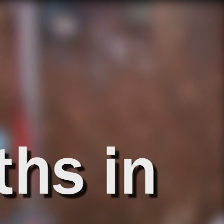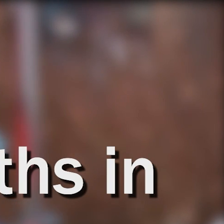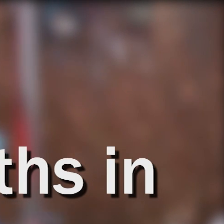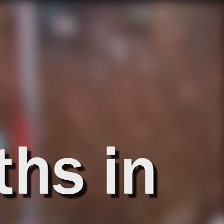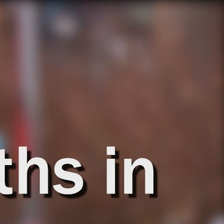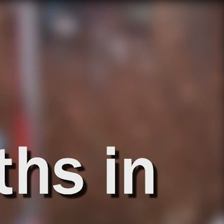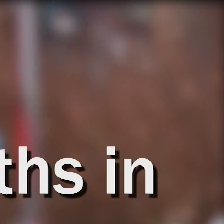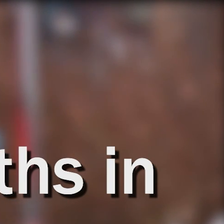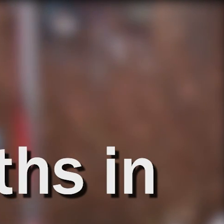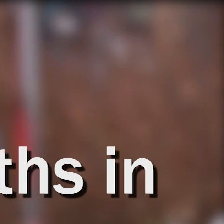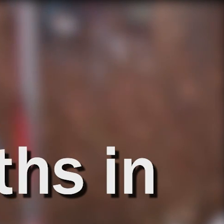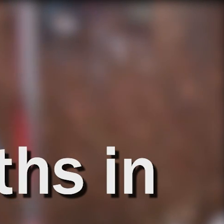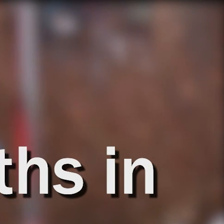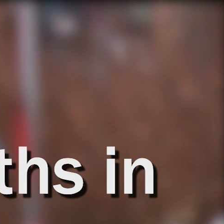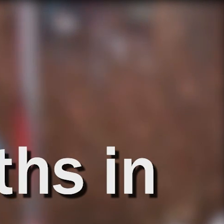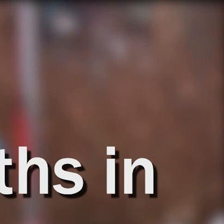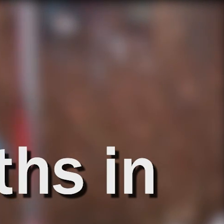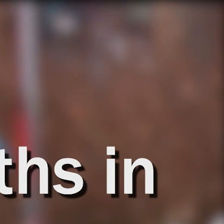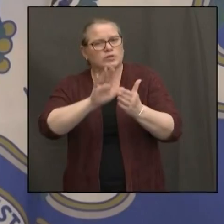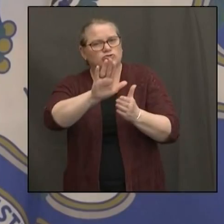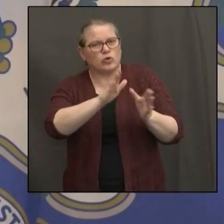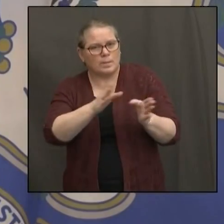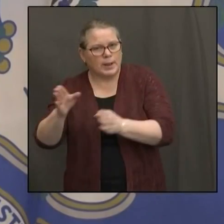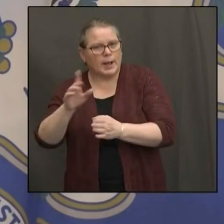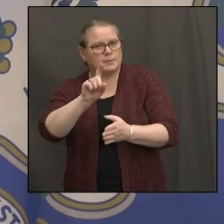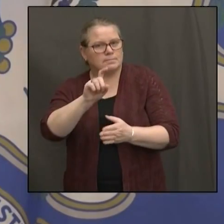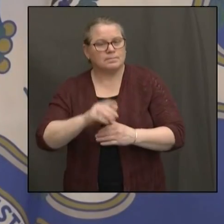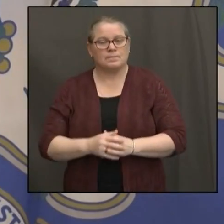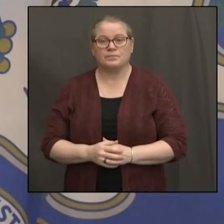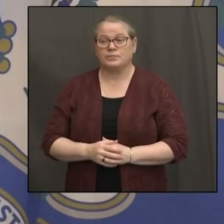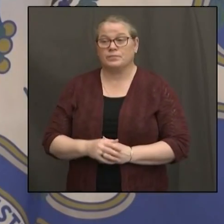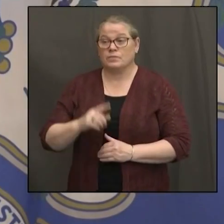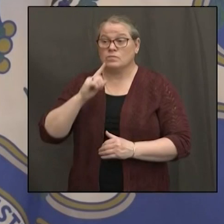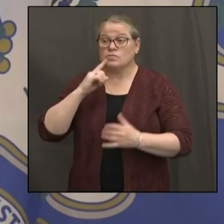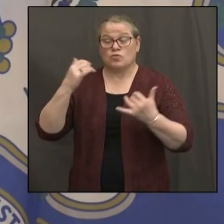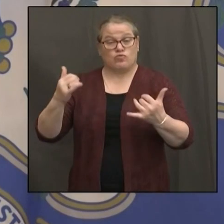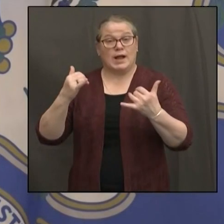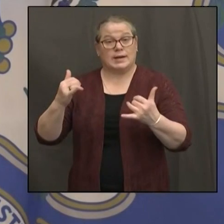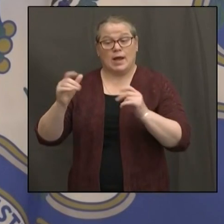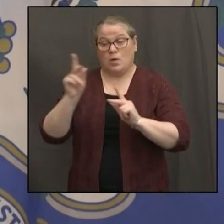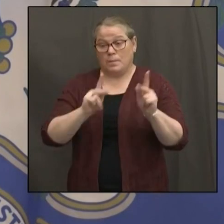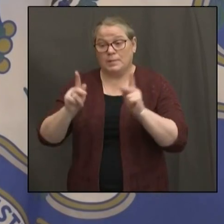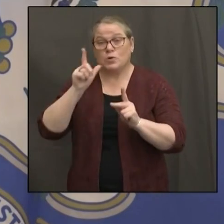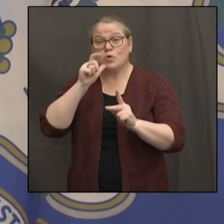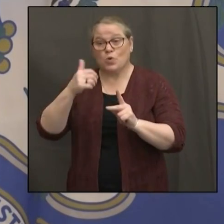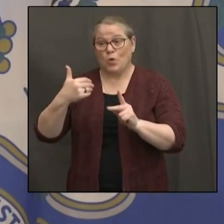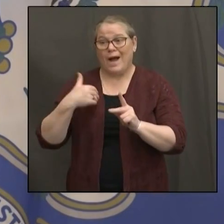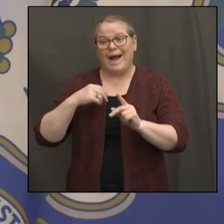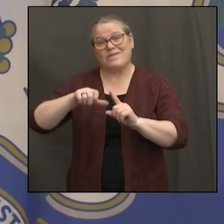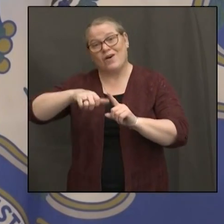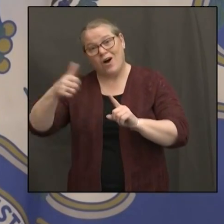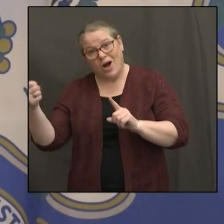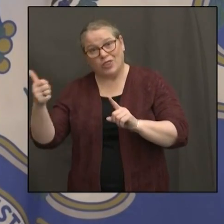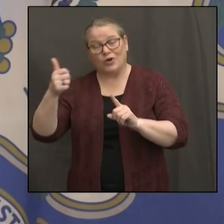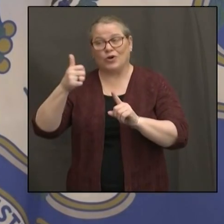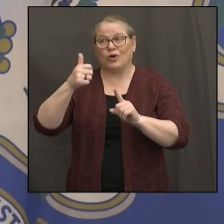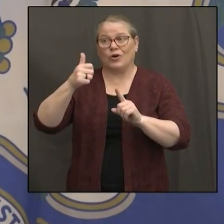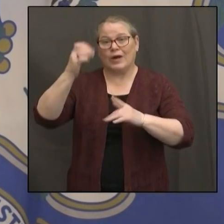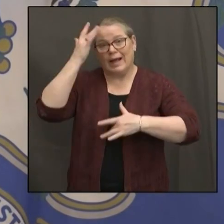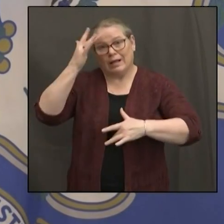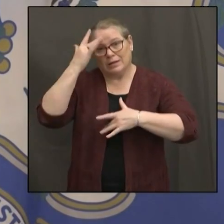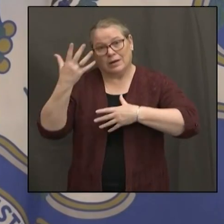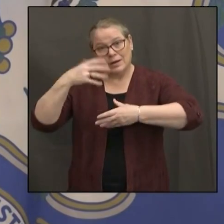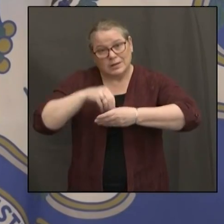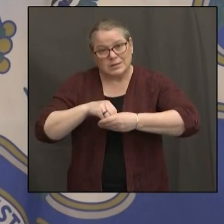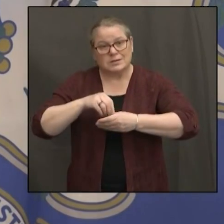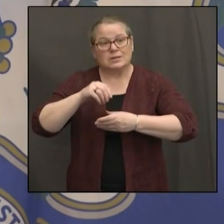occurred in people over the age of 55 years old. The overwhelming majority of the folks who suffer complications from a comorbidity are over the age